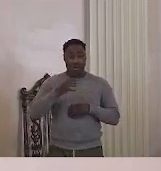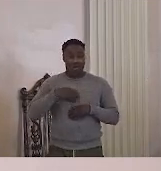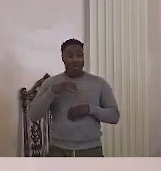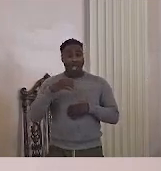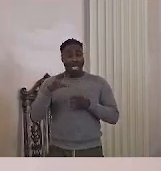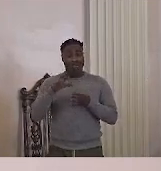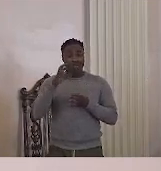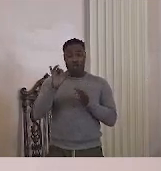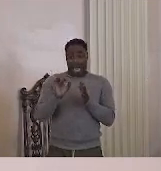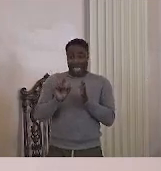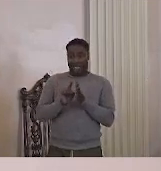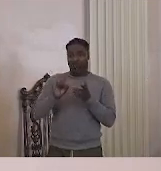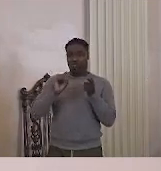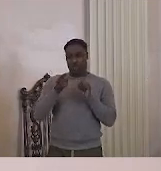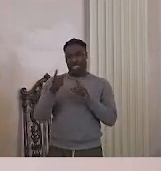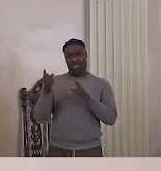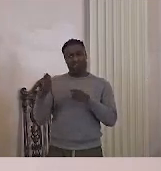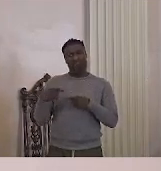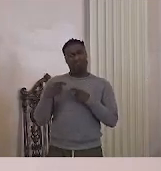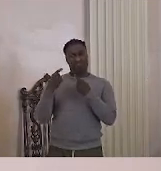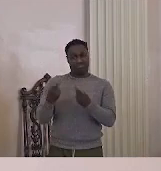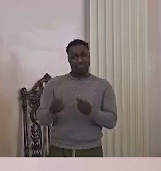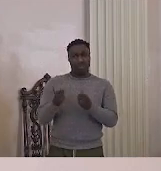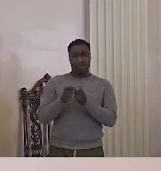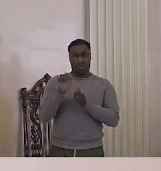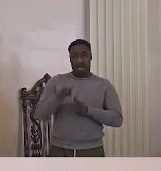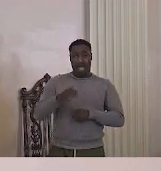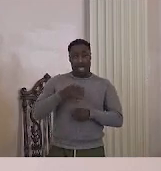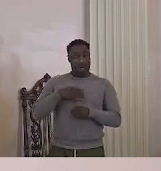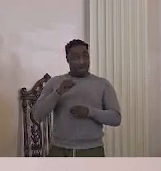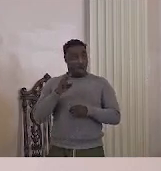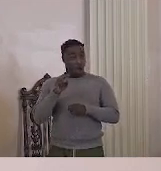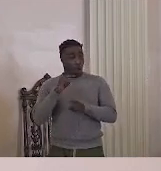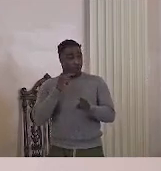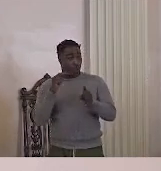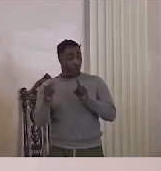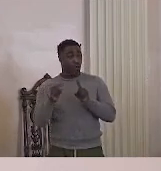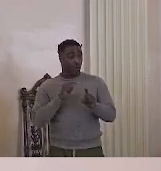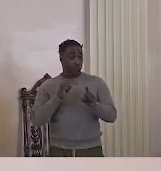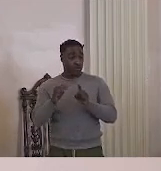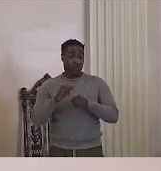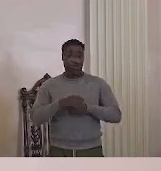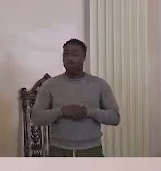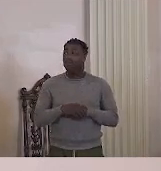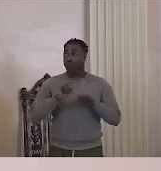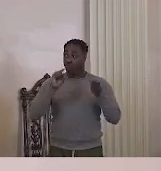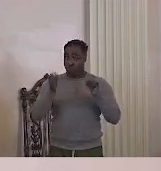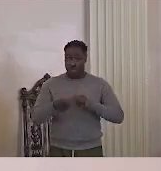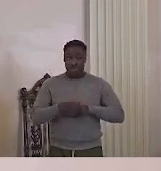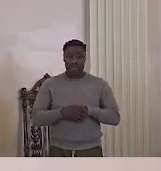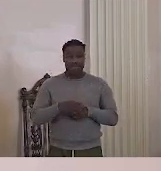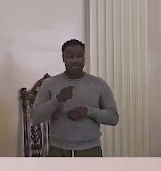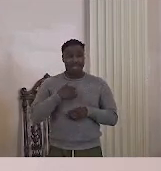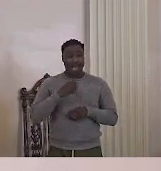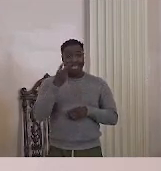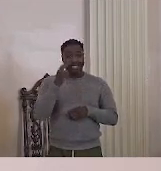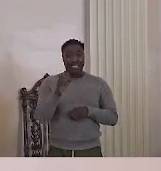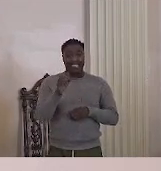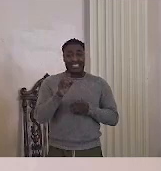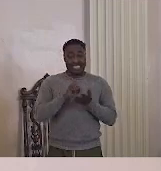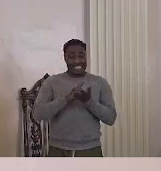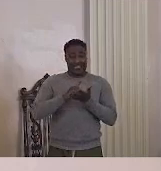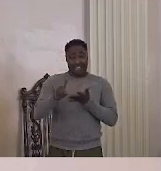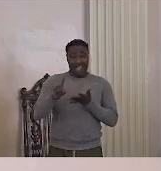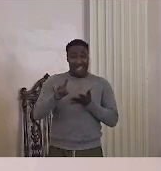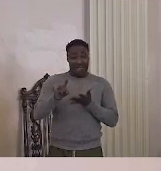changed over the course of time, and with it, my own views on divinity. I see the divine in the seemingly